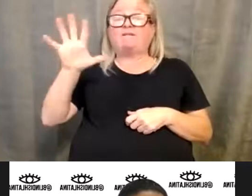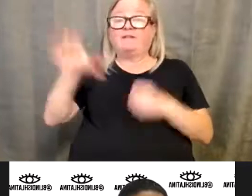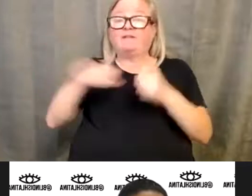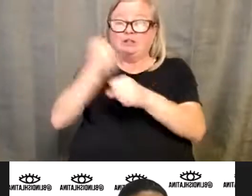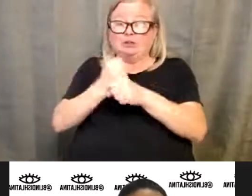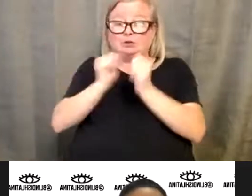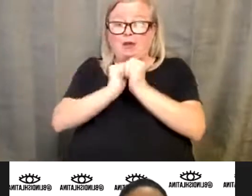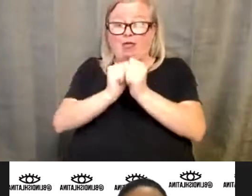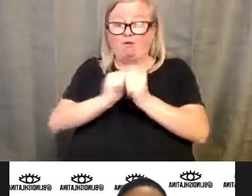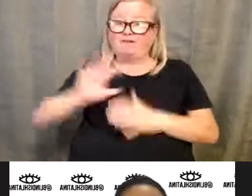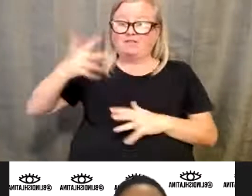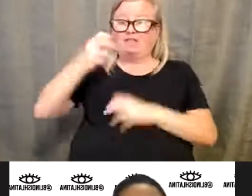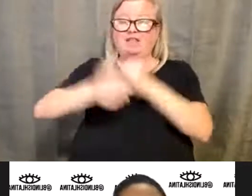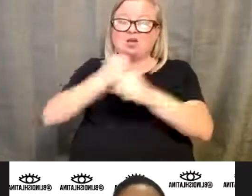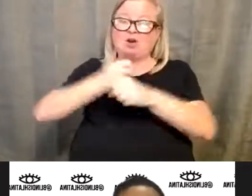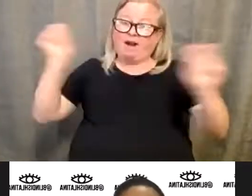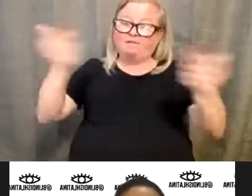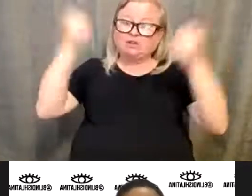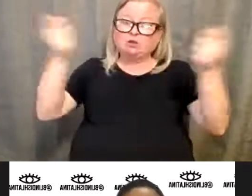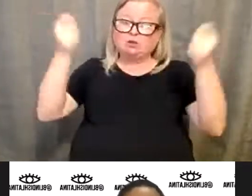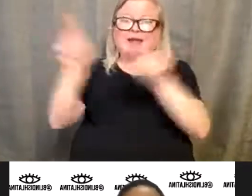celebrating our 5th year anniversary as a school.